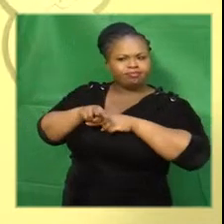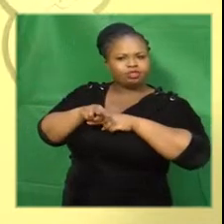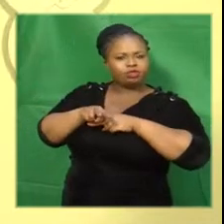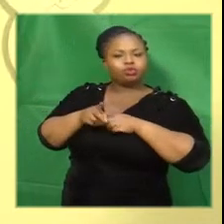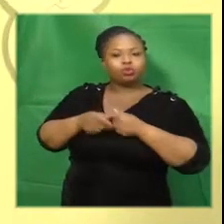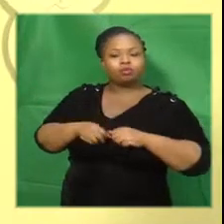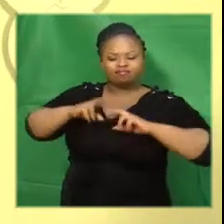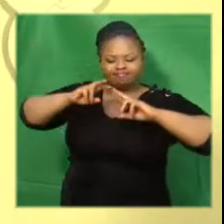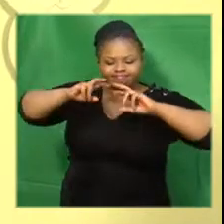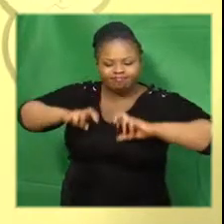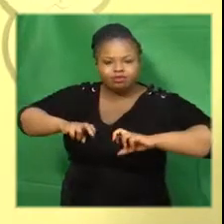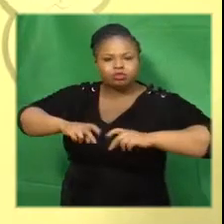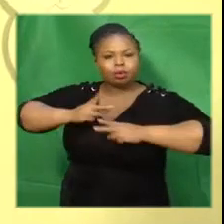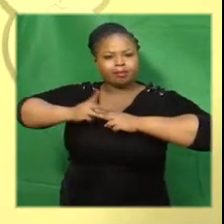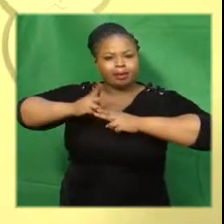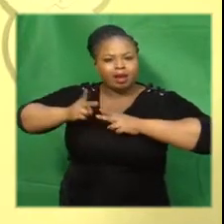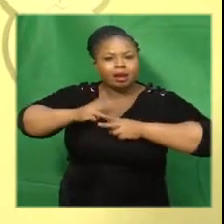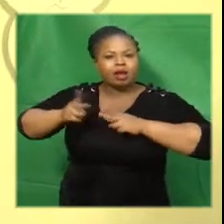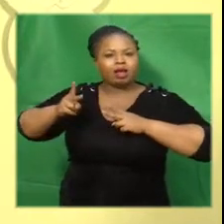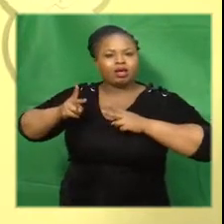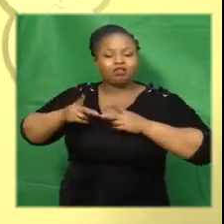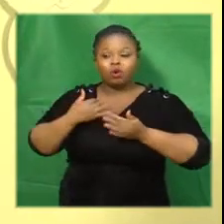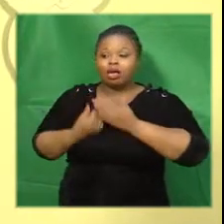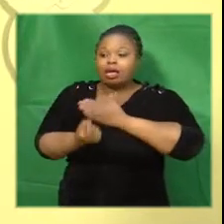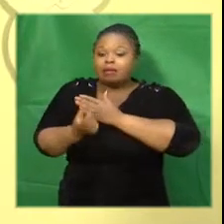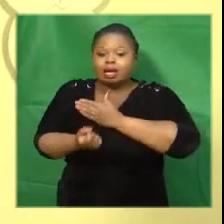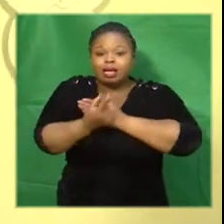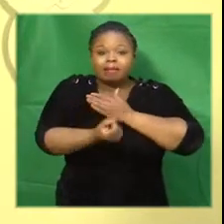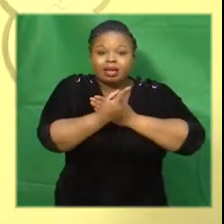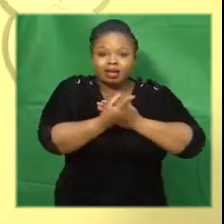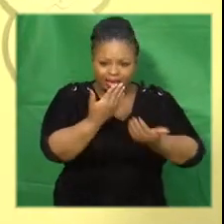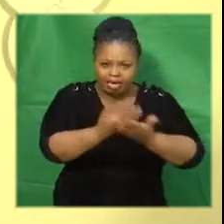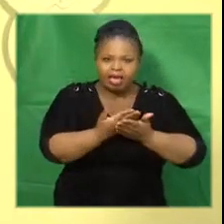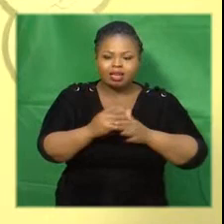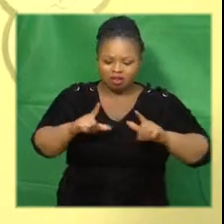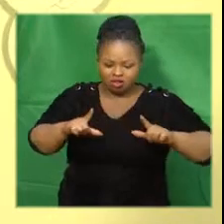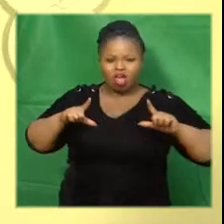preparedness and the shortcomings in our response.